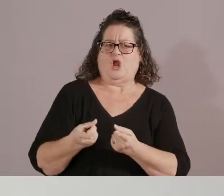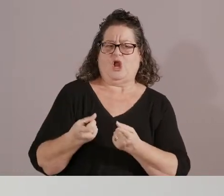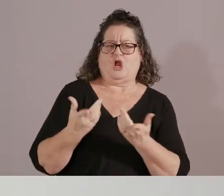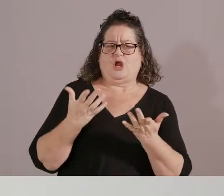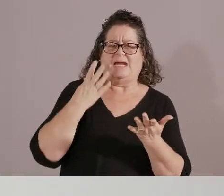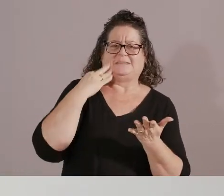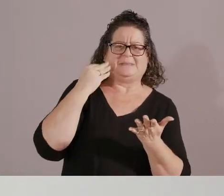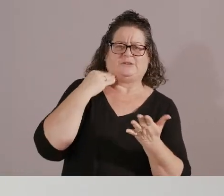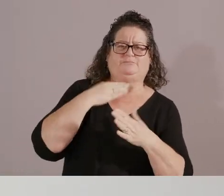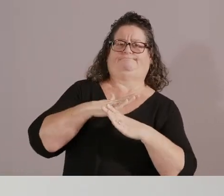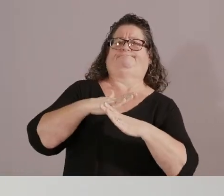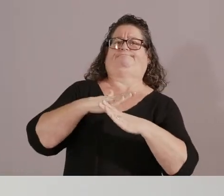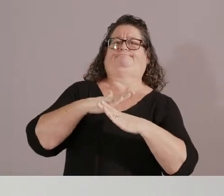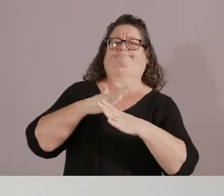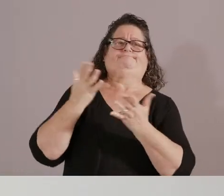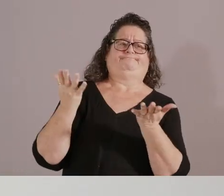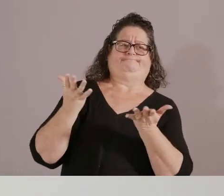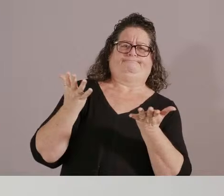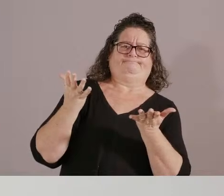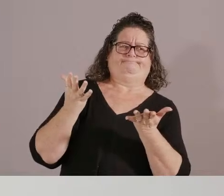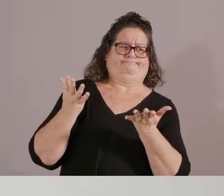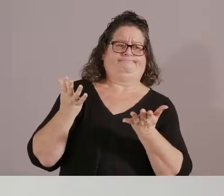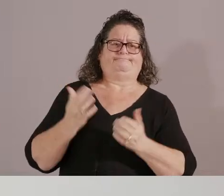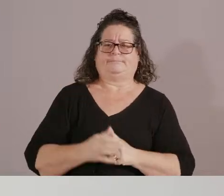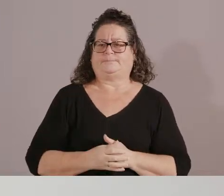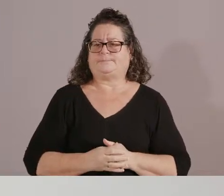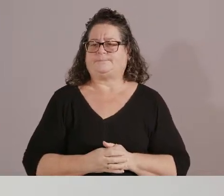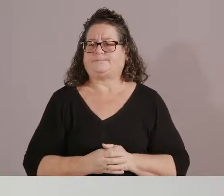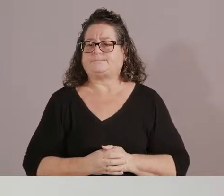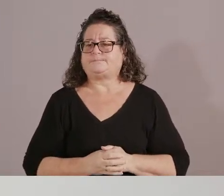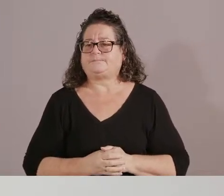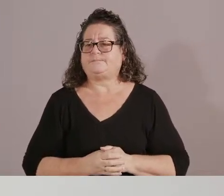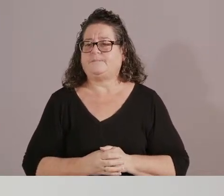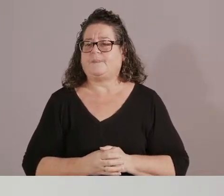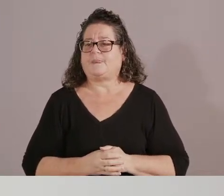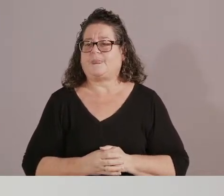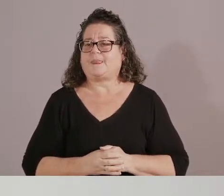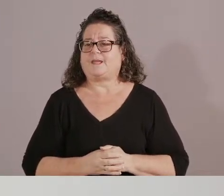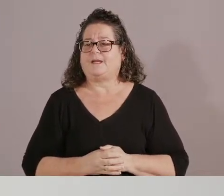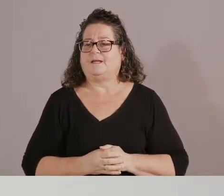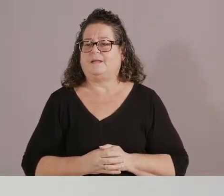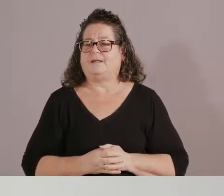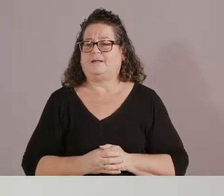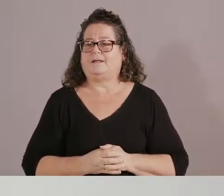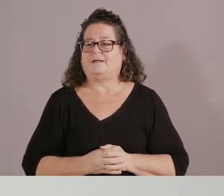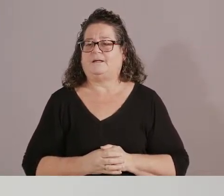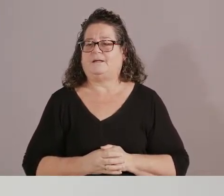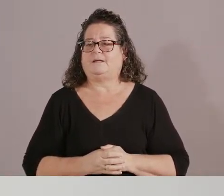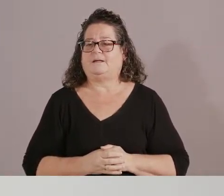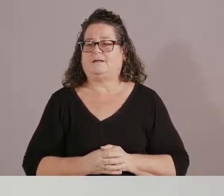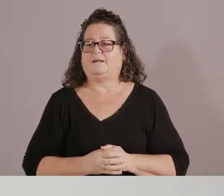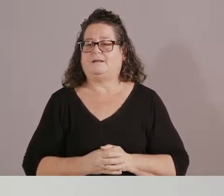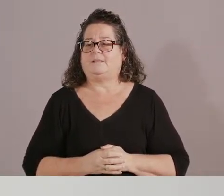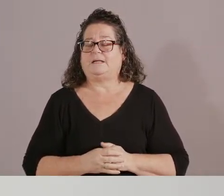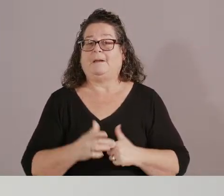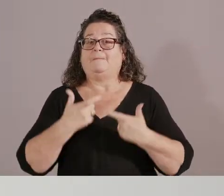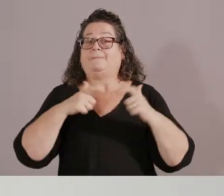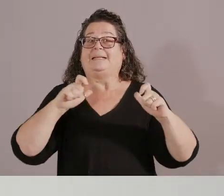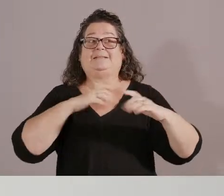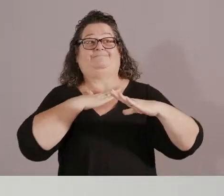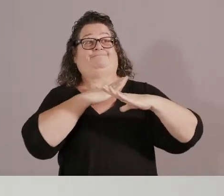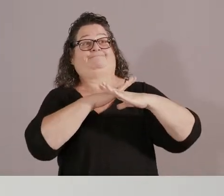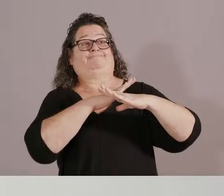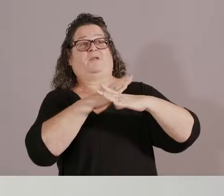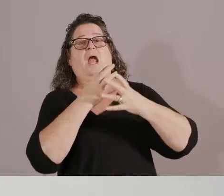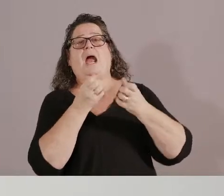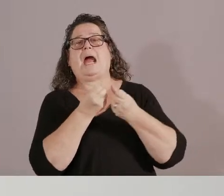amount of vaccine that is coming into the state. I think if we had enough supply, and we knew that it